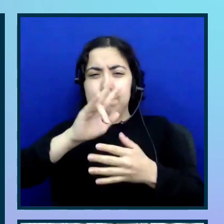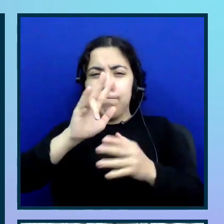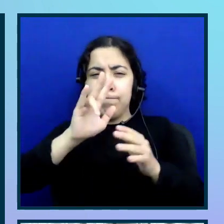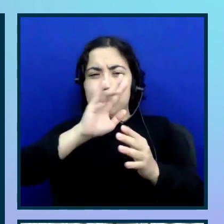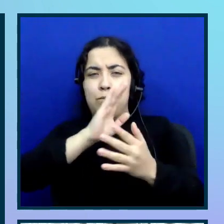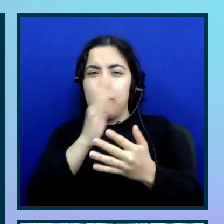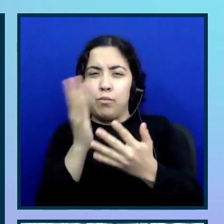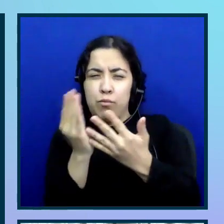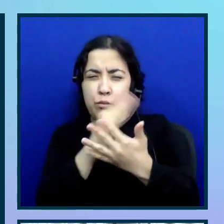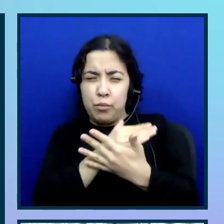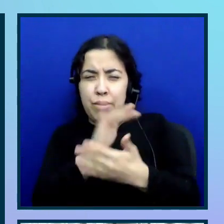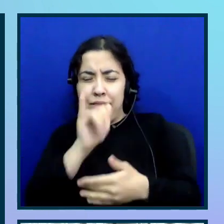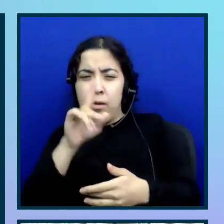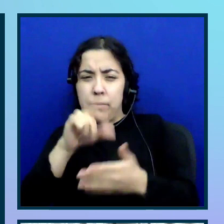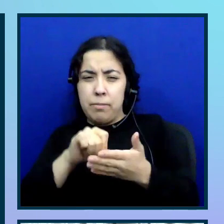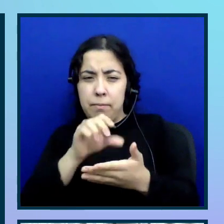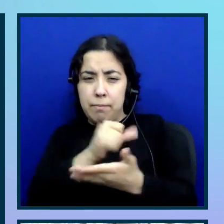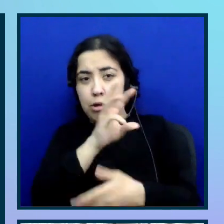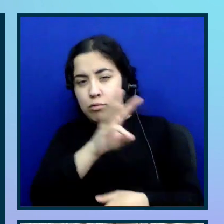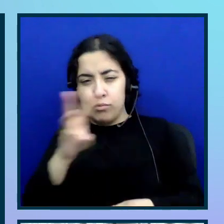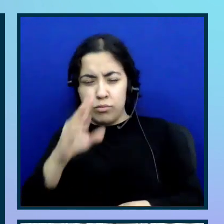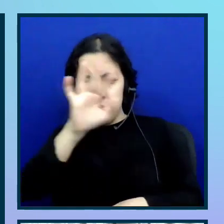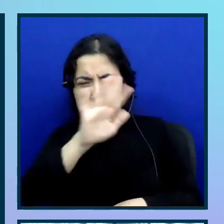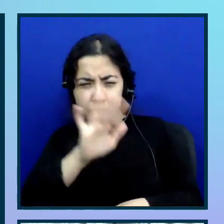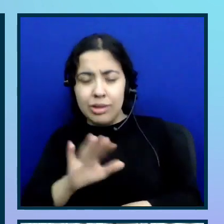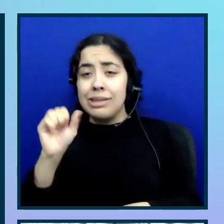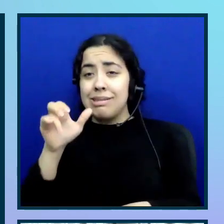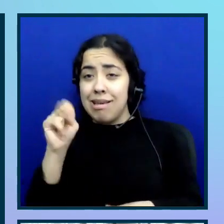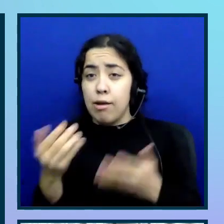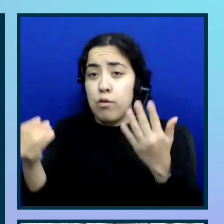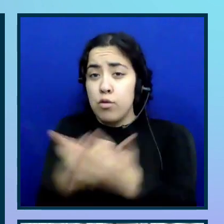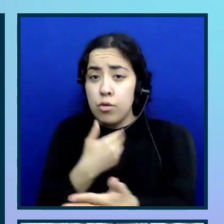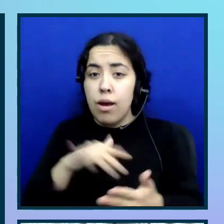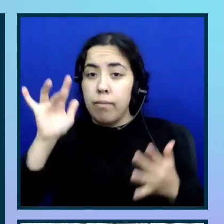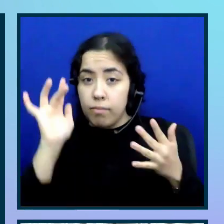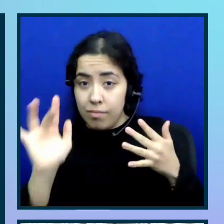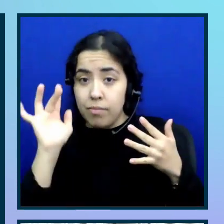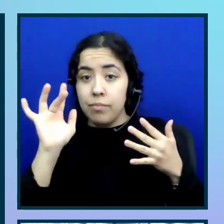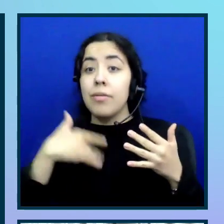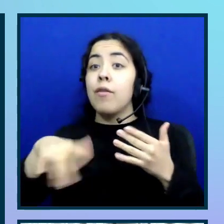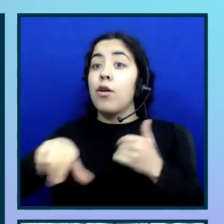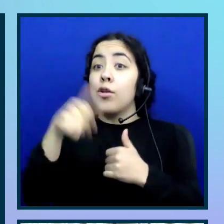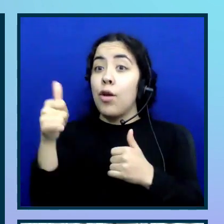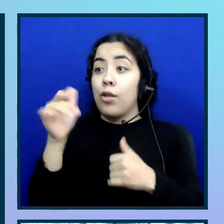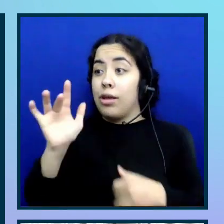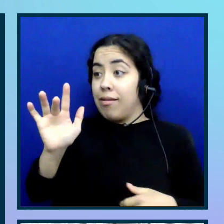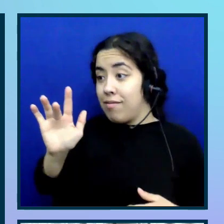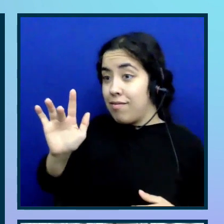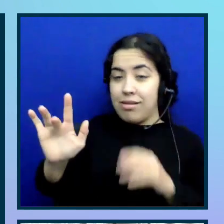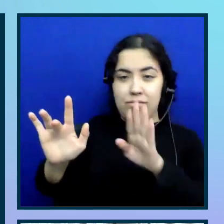to click on Start New Scan and see there is an additional button here that tells me that I can scan a part of my page. So I'm going to go ahead and click